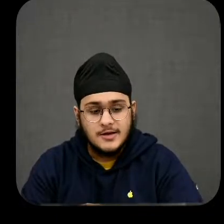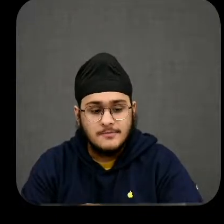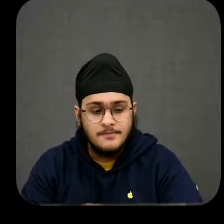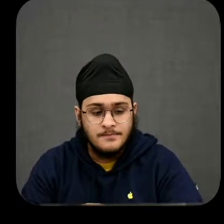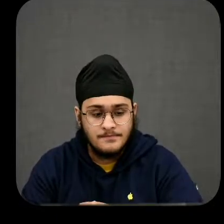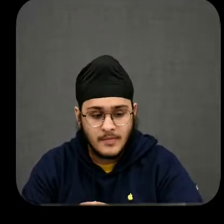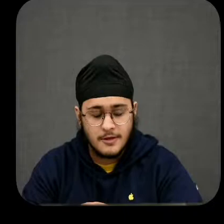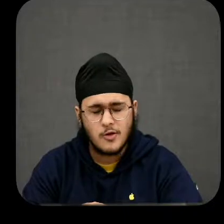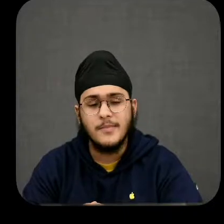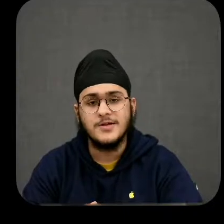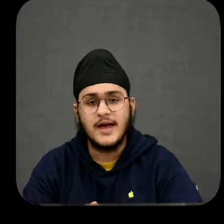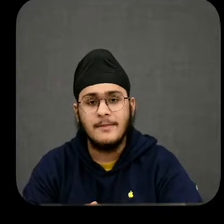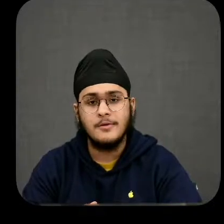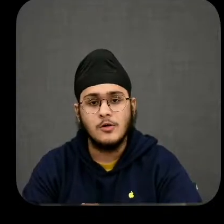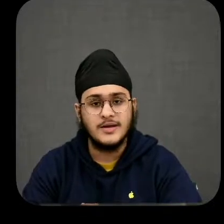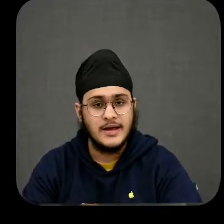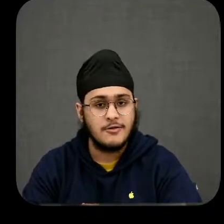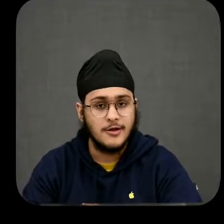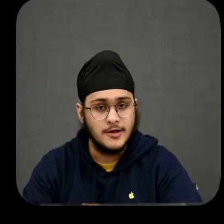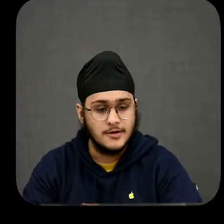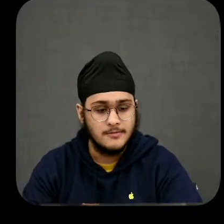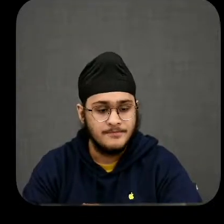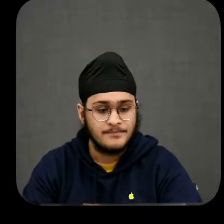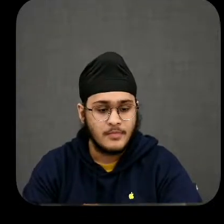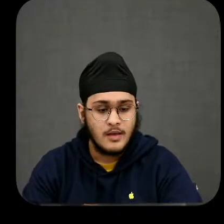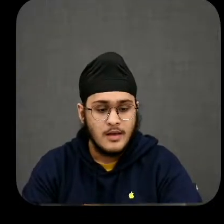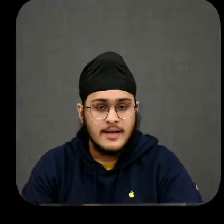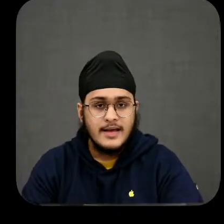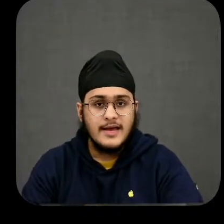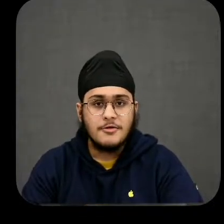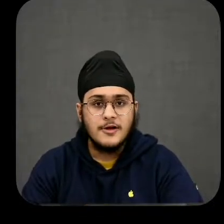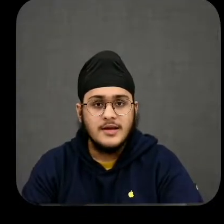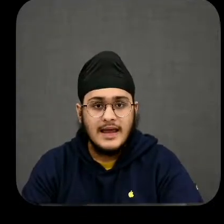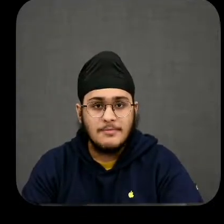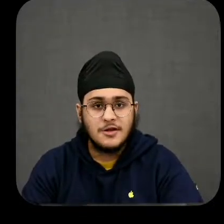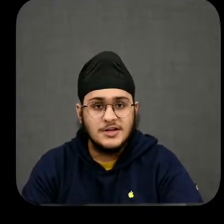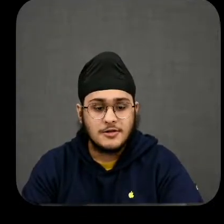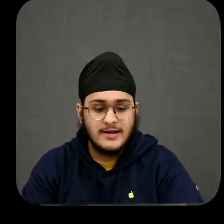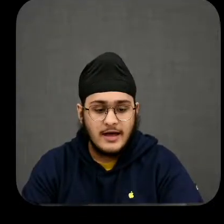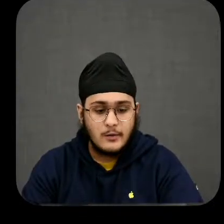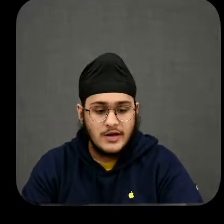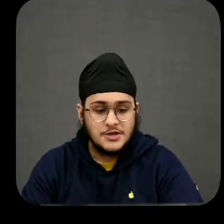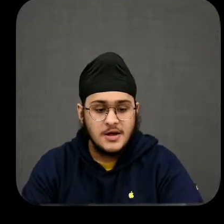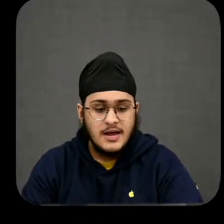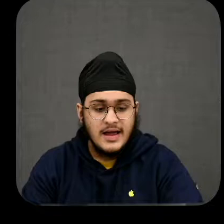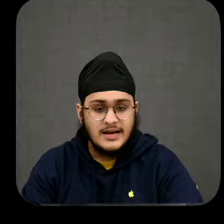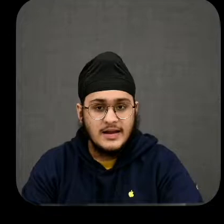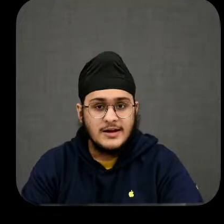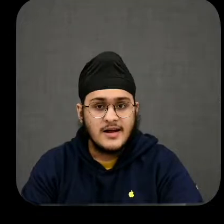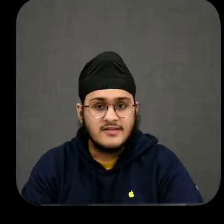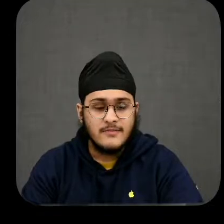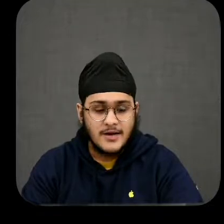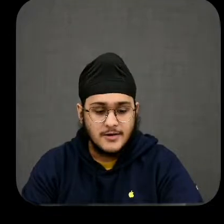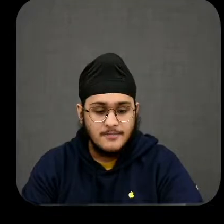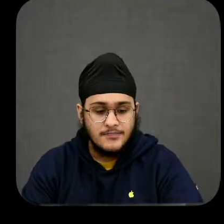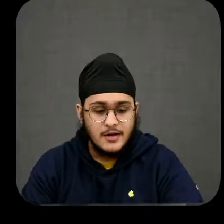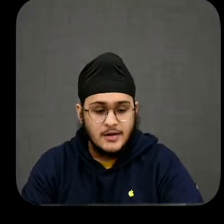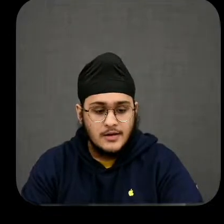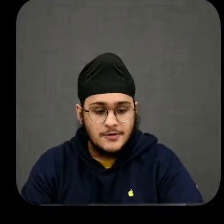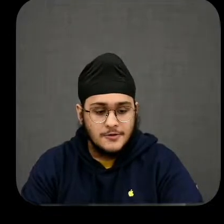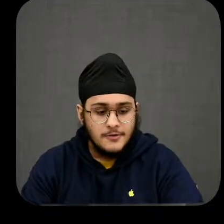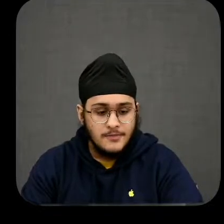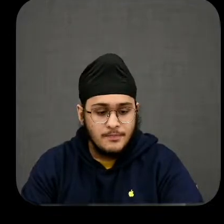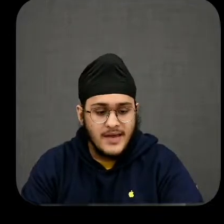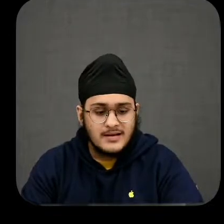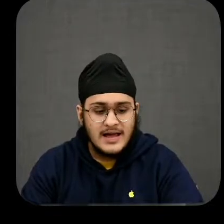isolated. So I built an app called AS Learn. AS Learn aims to teach sign language in an interactive manner